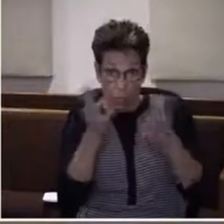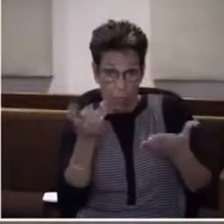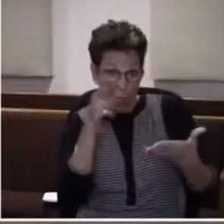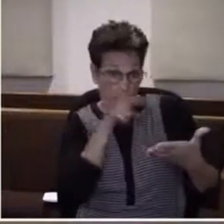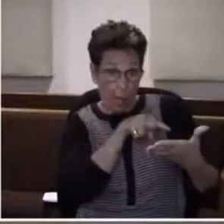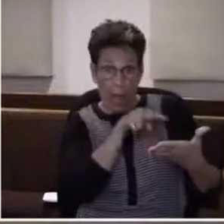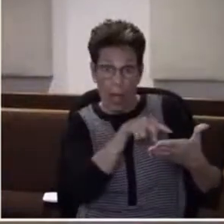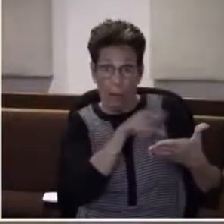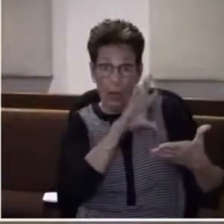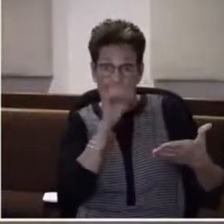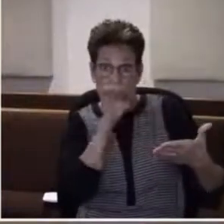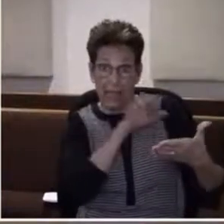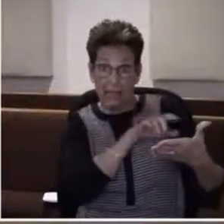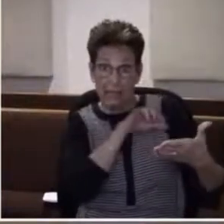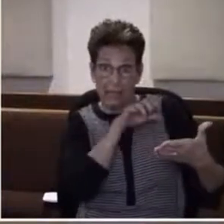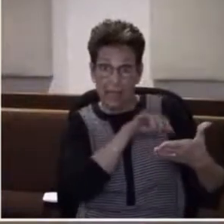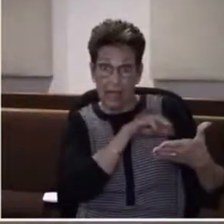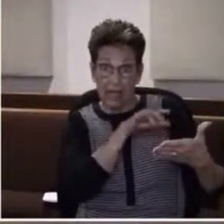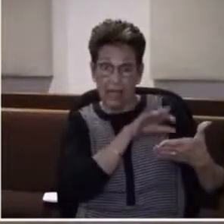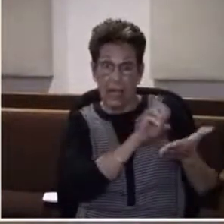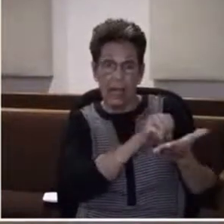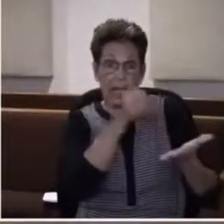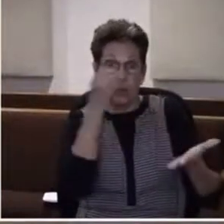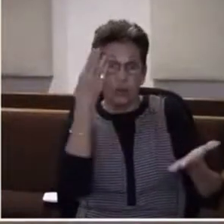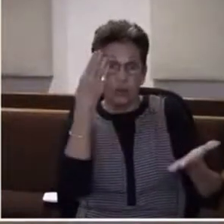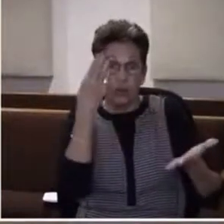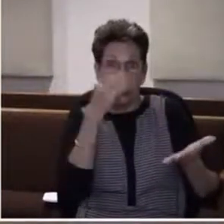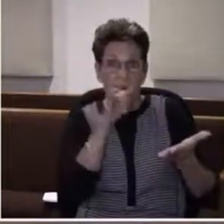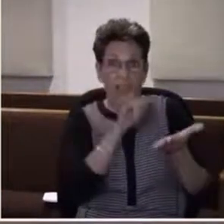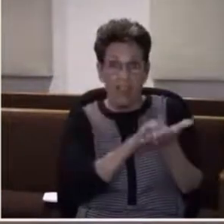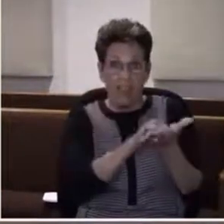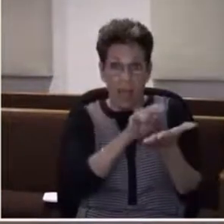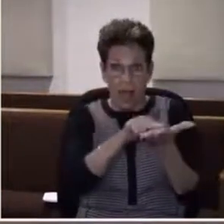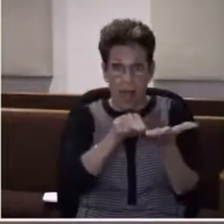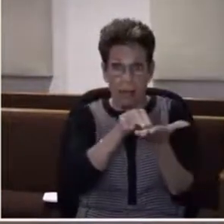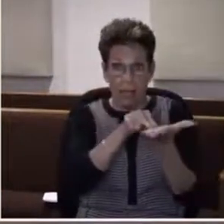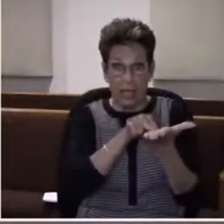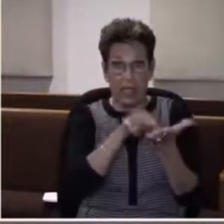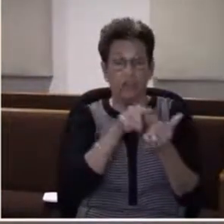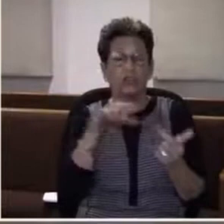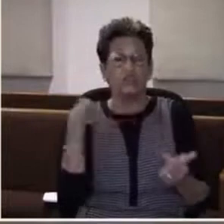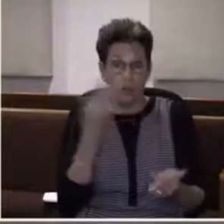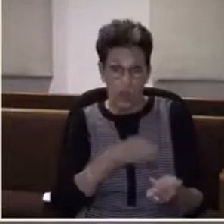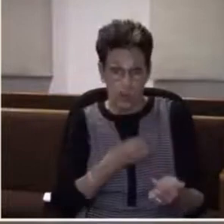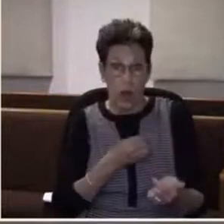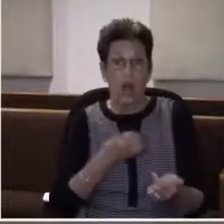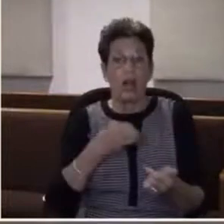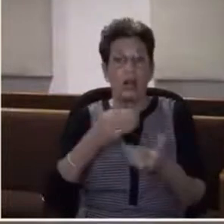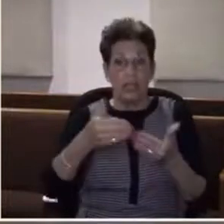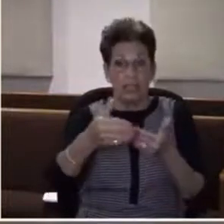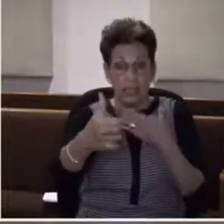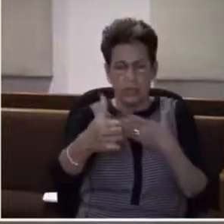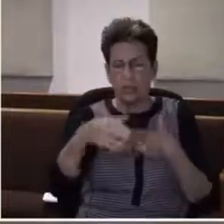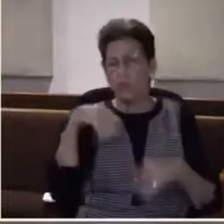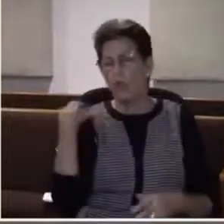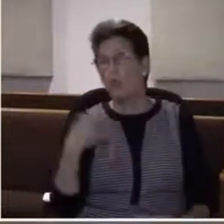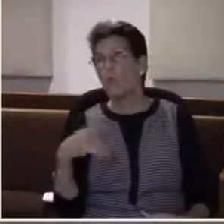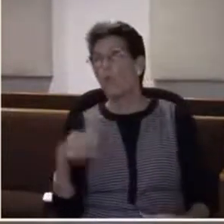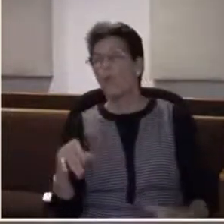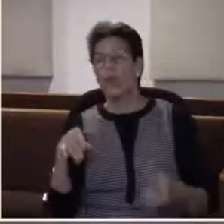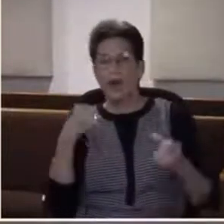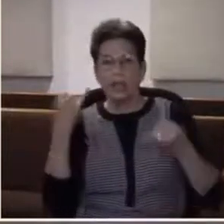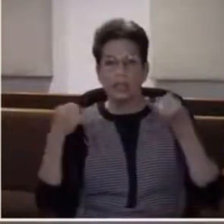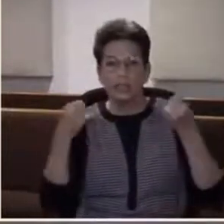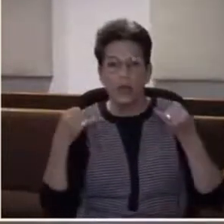to unfold that application to our series. And what a joy it has been to have the response